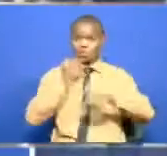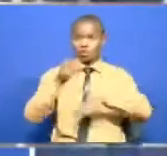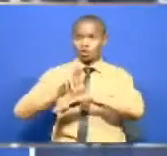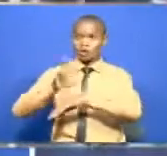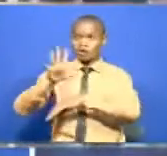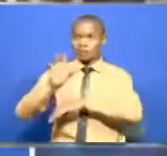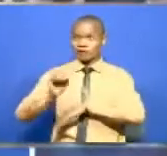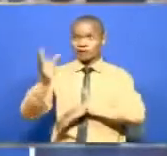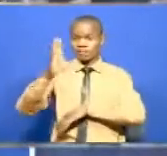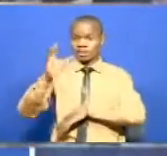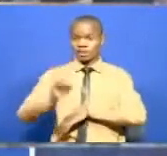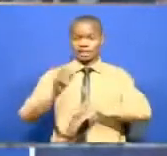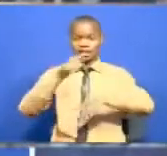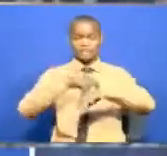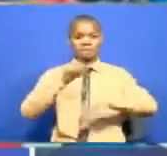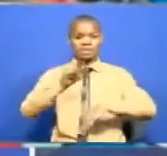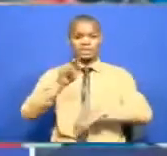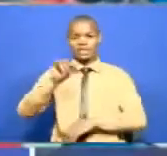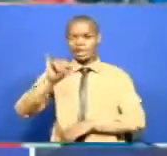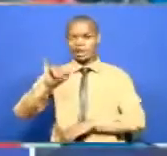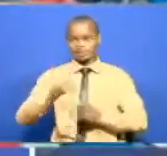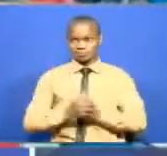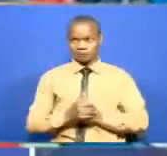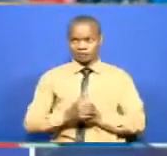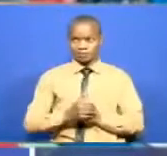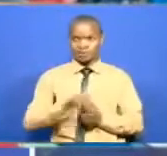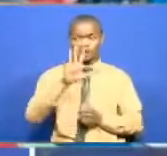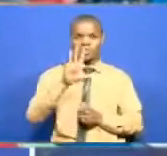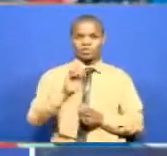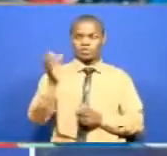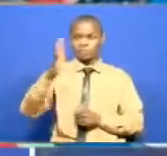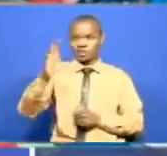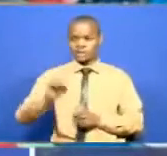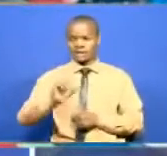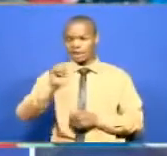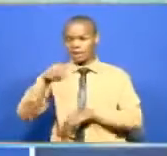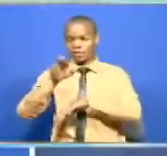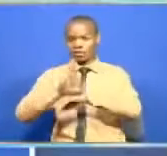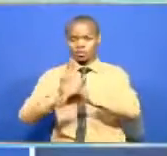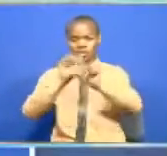of their time in TTIs. The remaining 50% will be used to apply